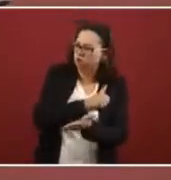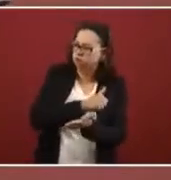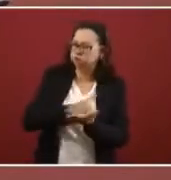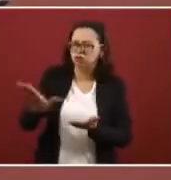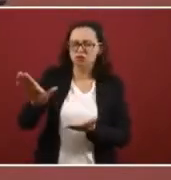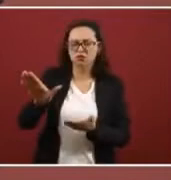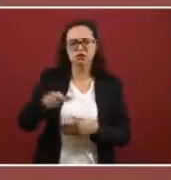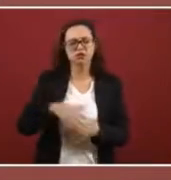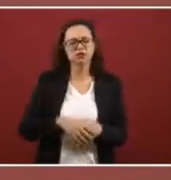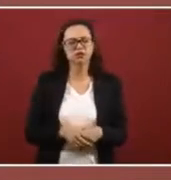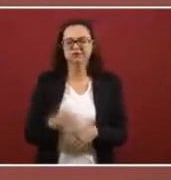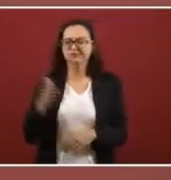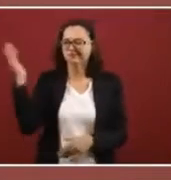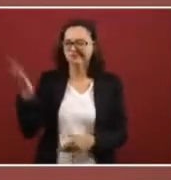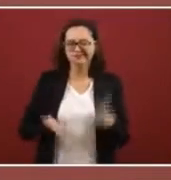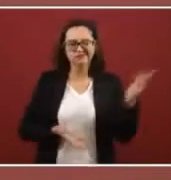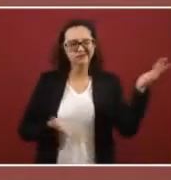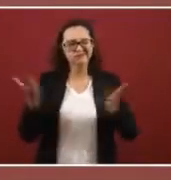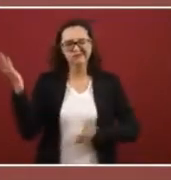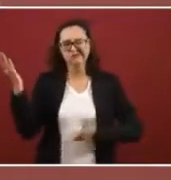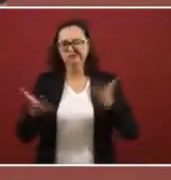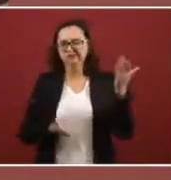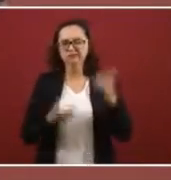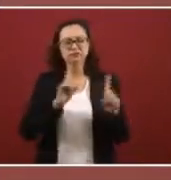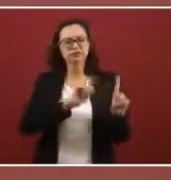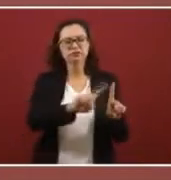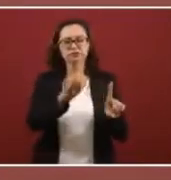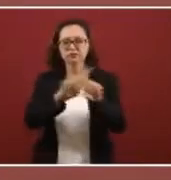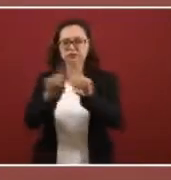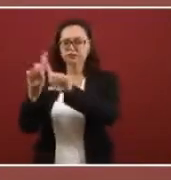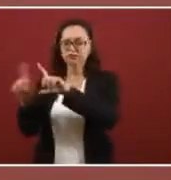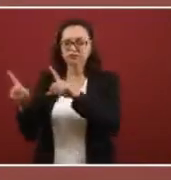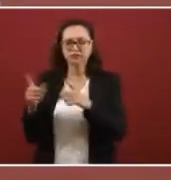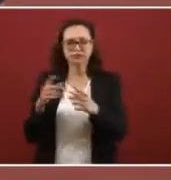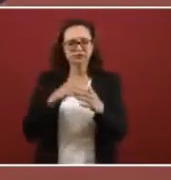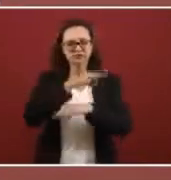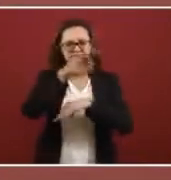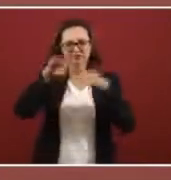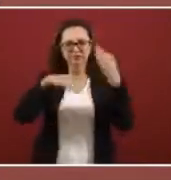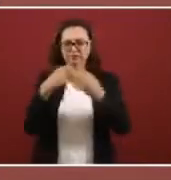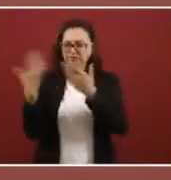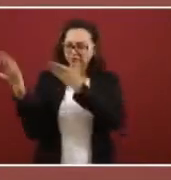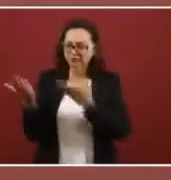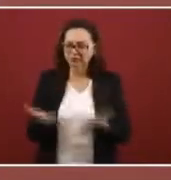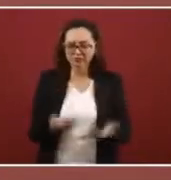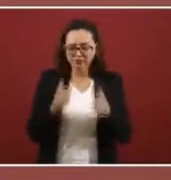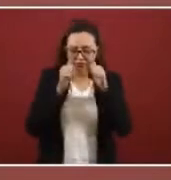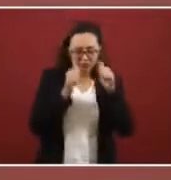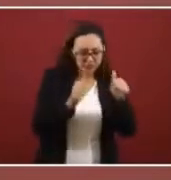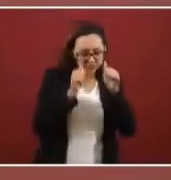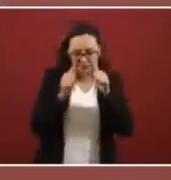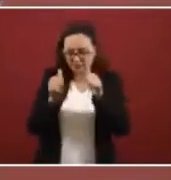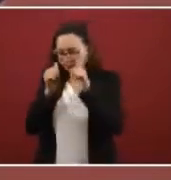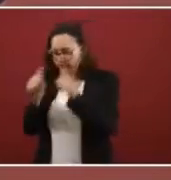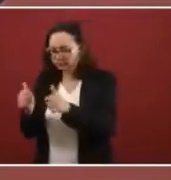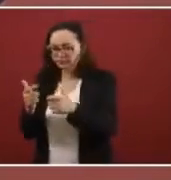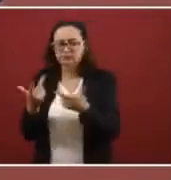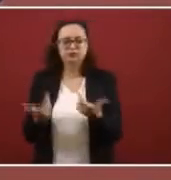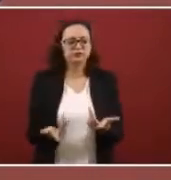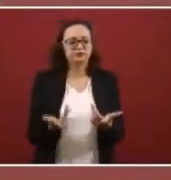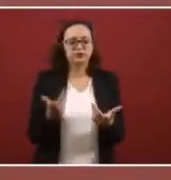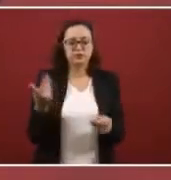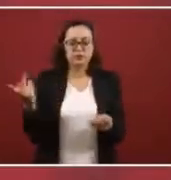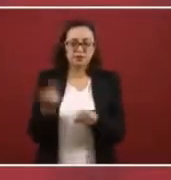all types of things. So therefore, that's the other part. So it takes